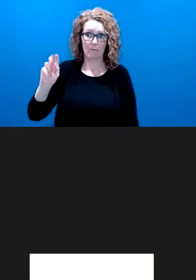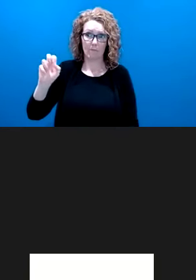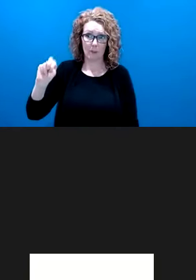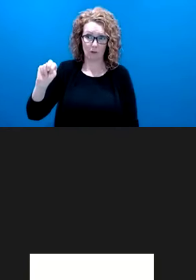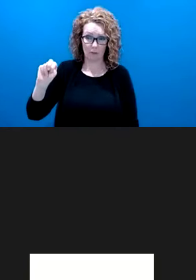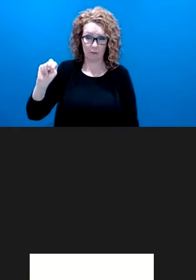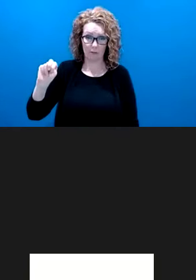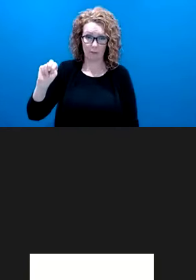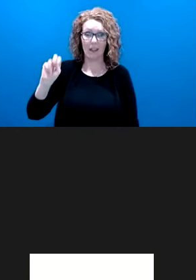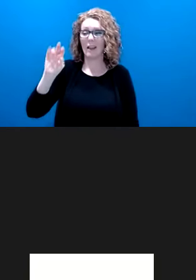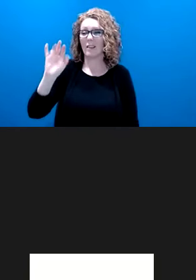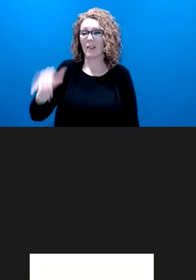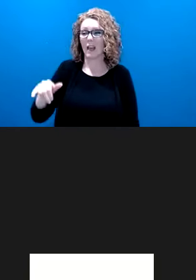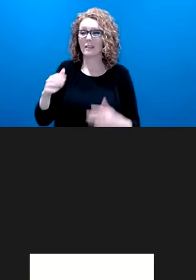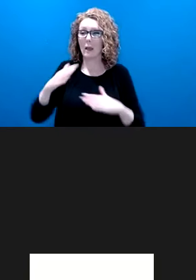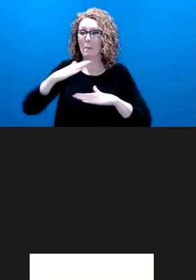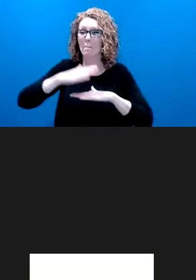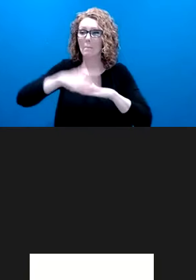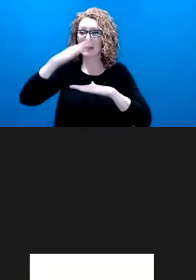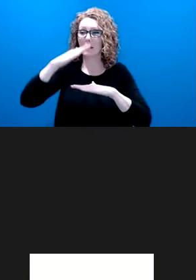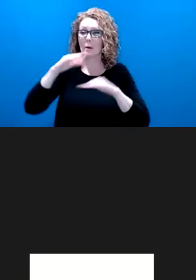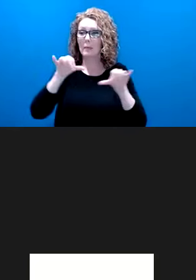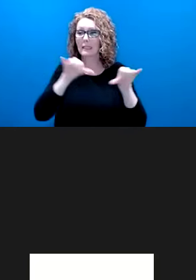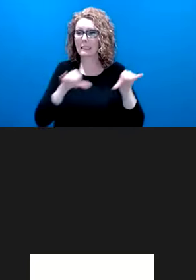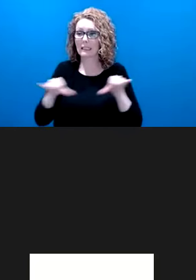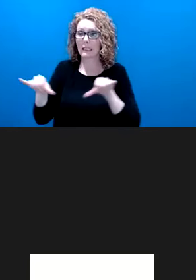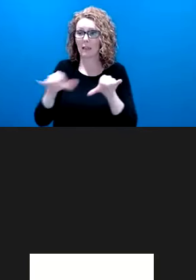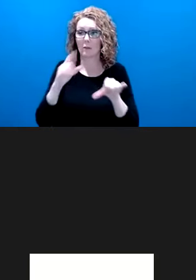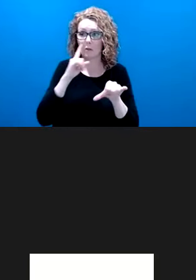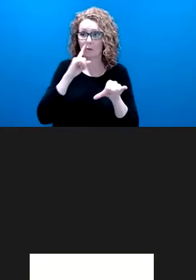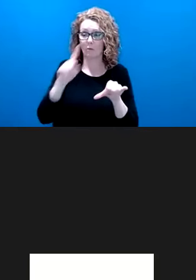requirements or this minimum standard for training quality. And